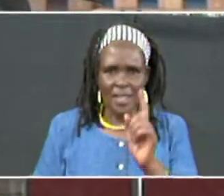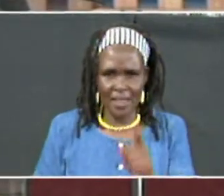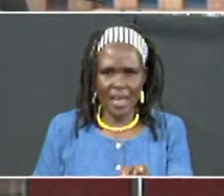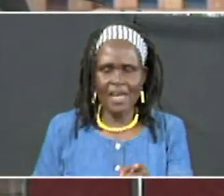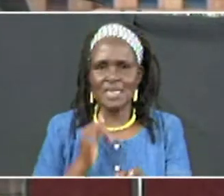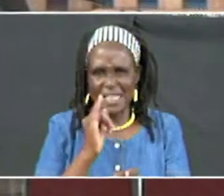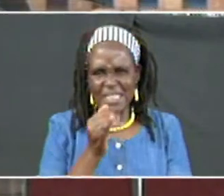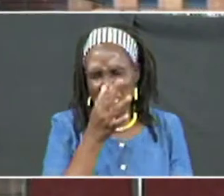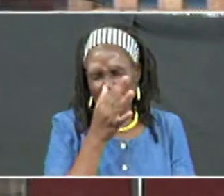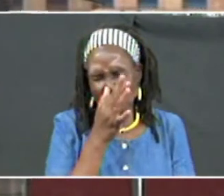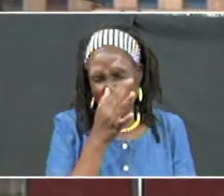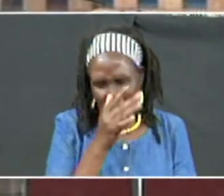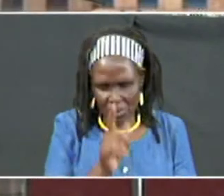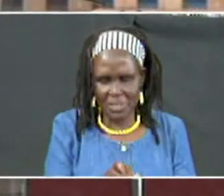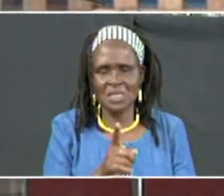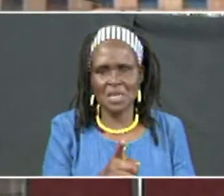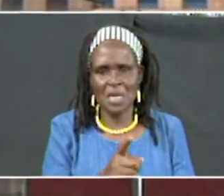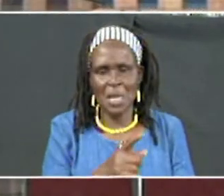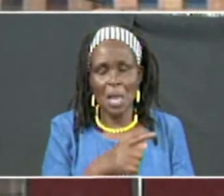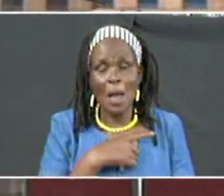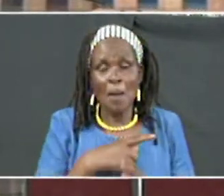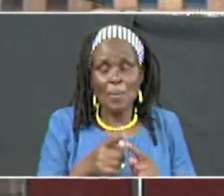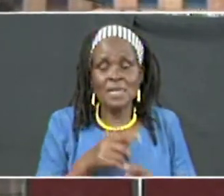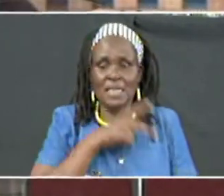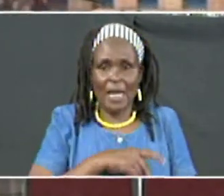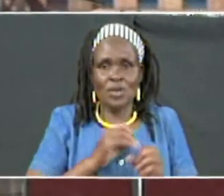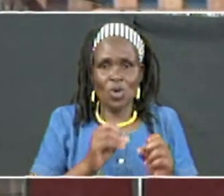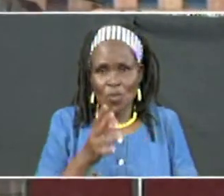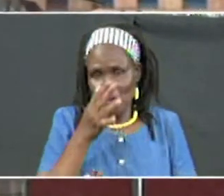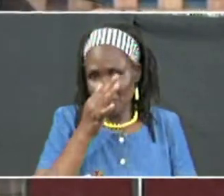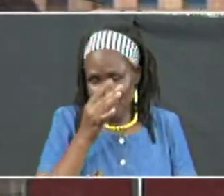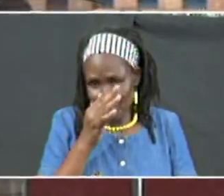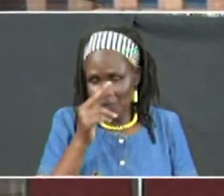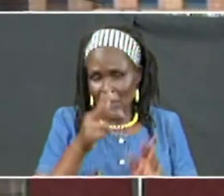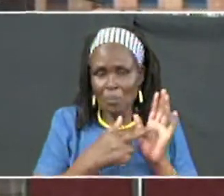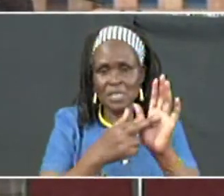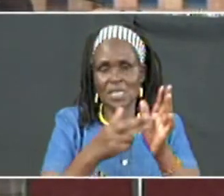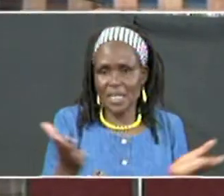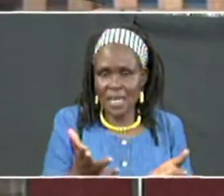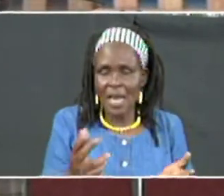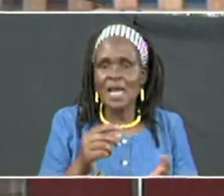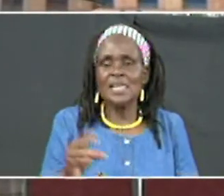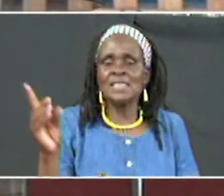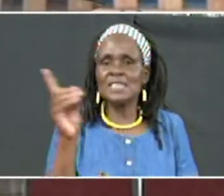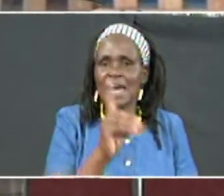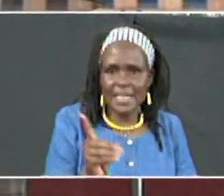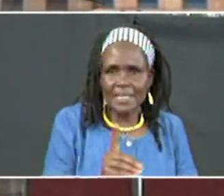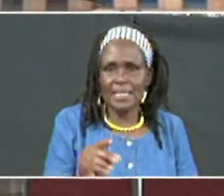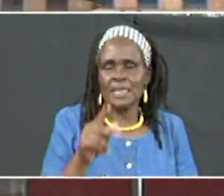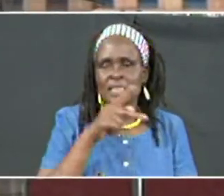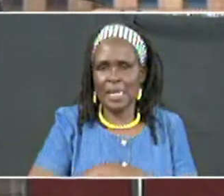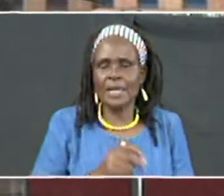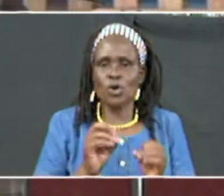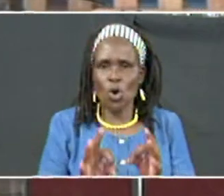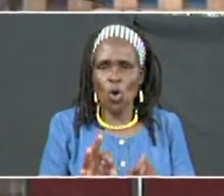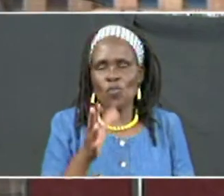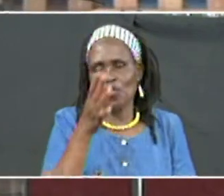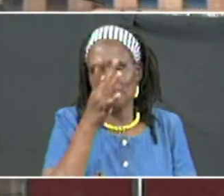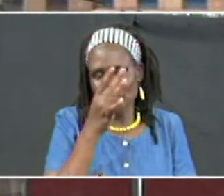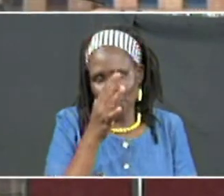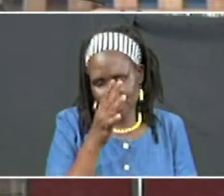hypocrisy. But yet the kind of hypocrisy presented here is a dangerous kind of